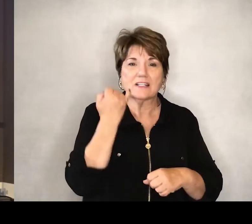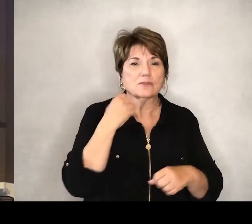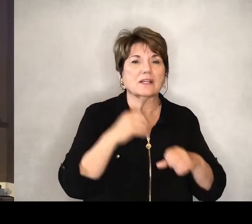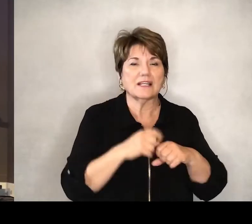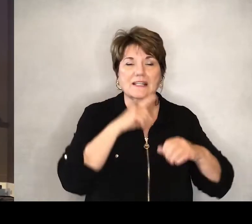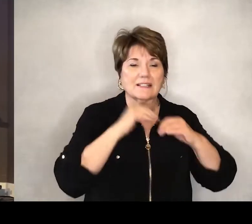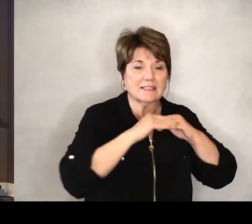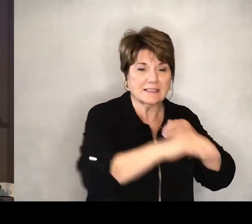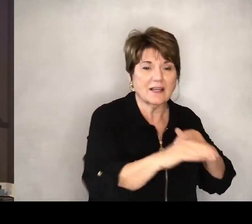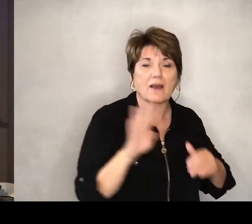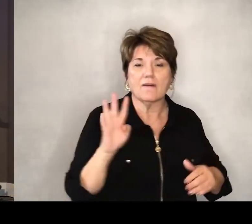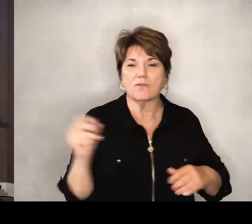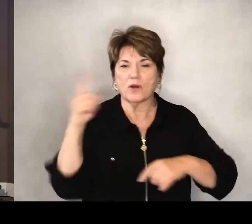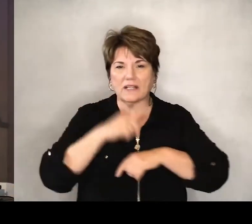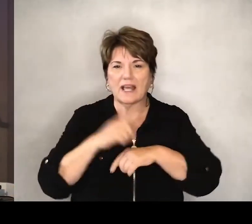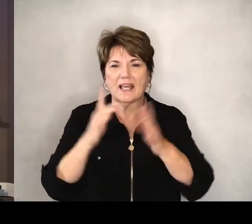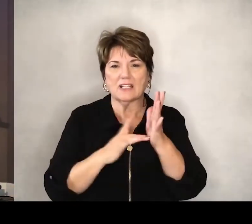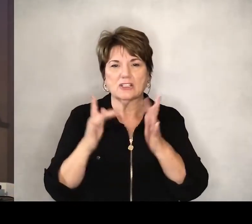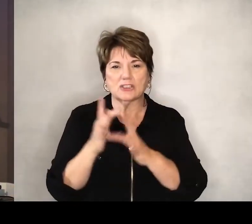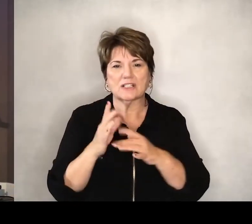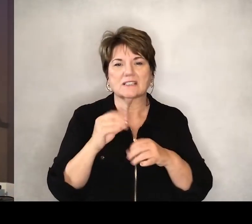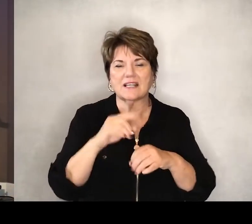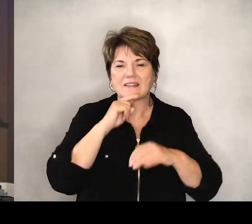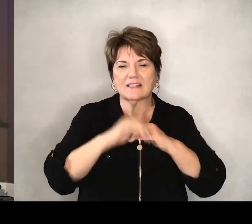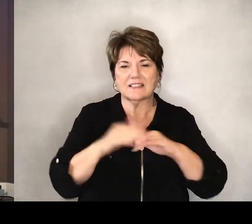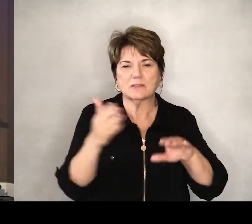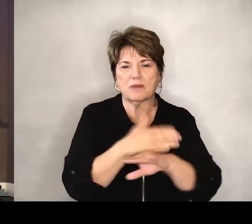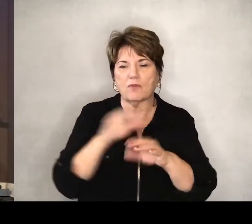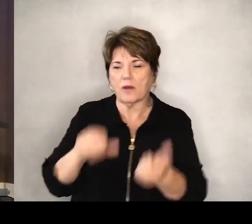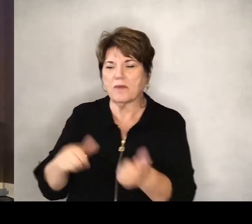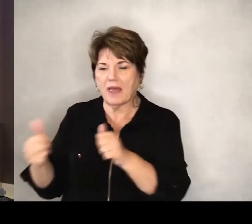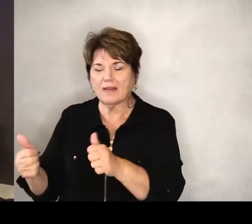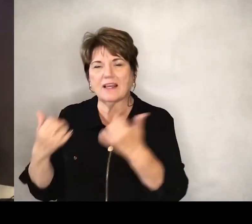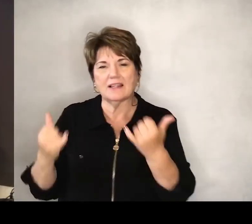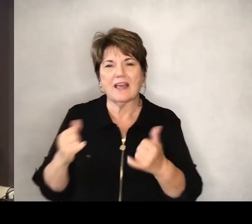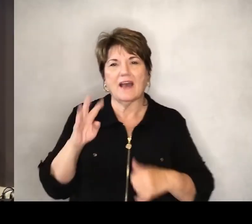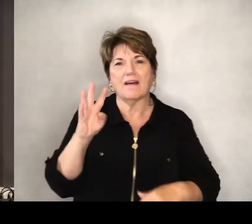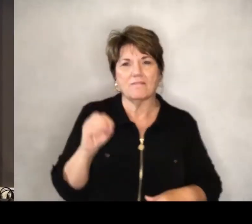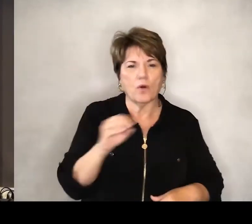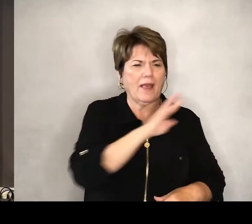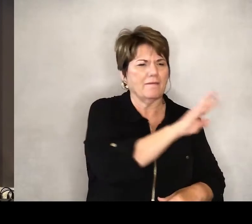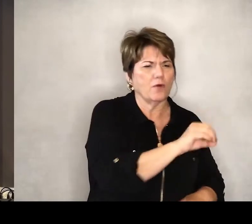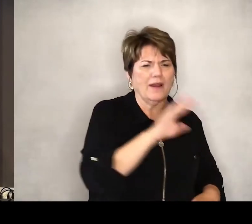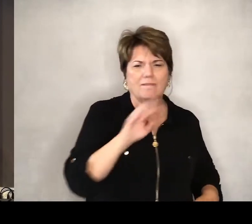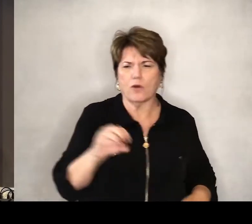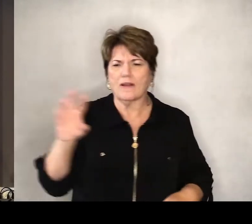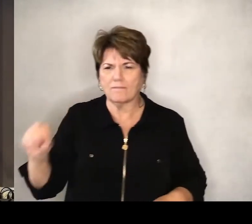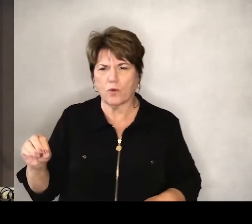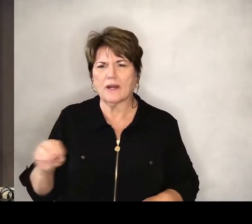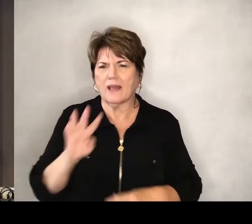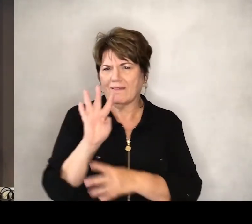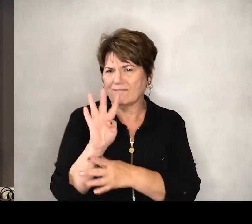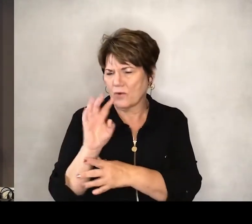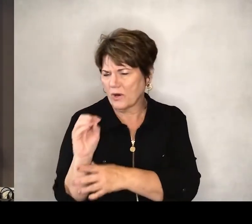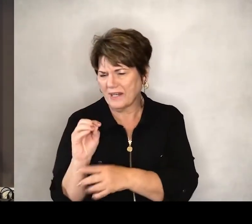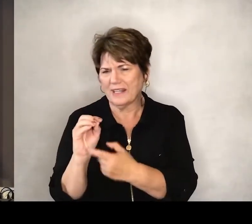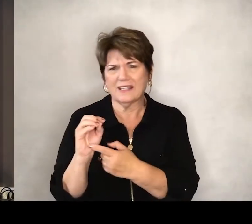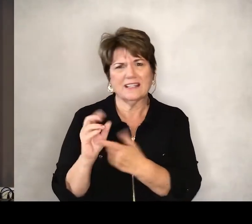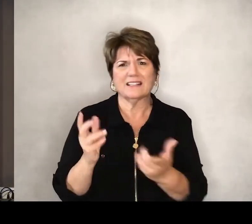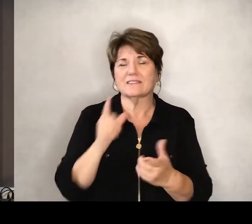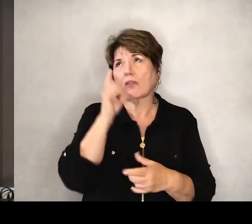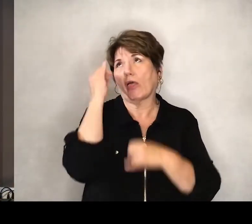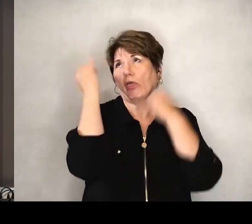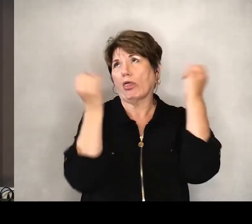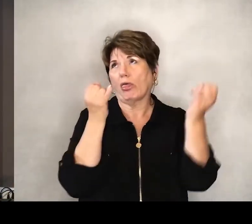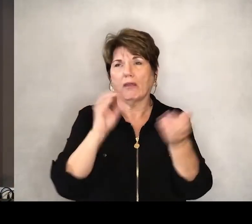in the desert. It's 40 days that he spends in the desert before he's baptized, and now 40. It's a significant amount of time. It's not just kind of a throwaway line. It's like,